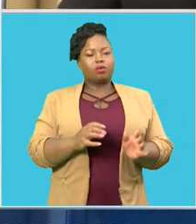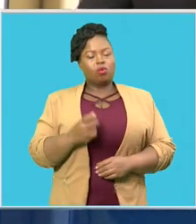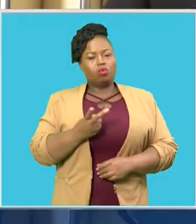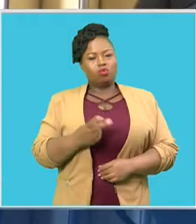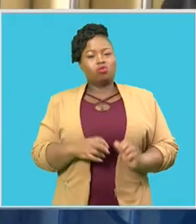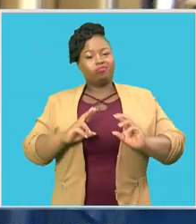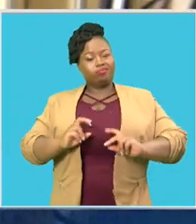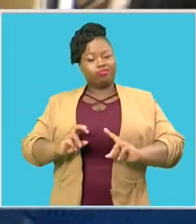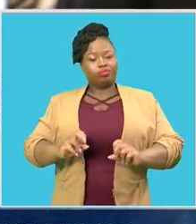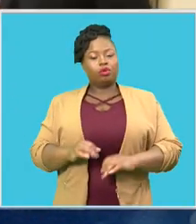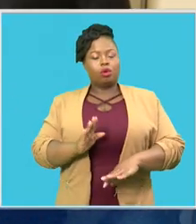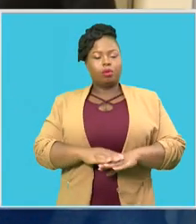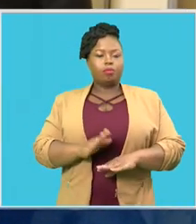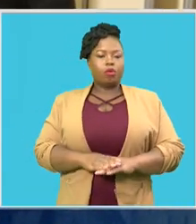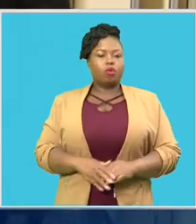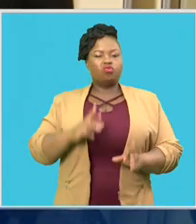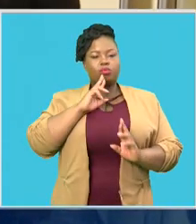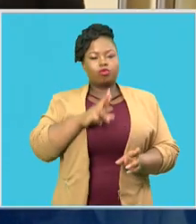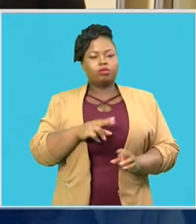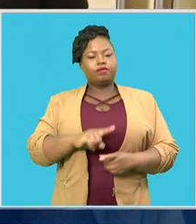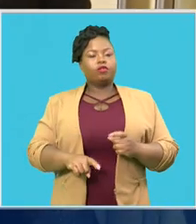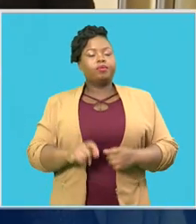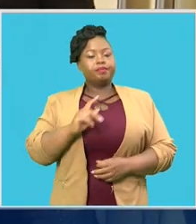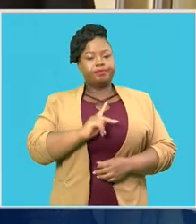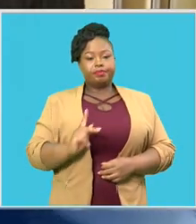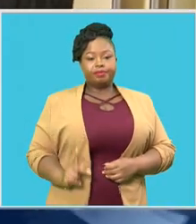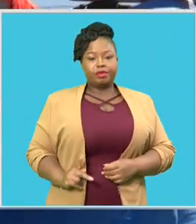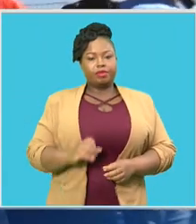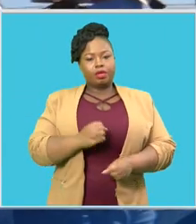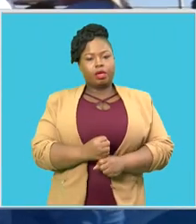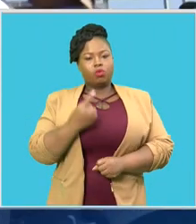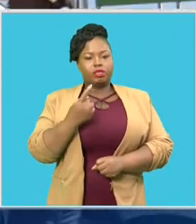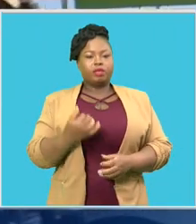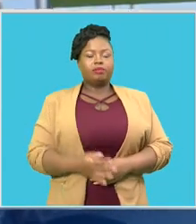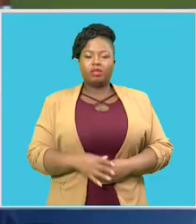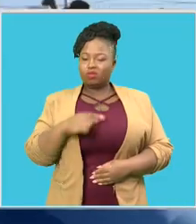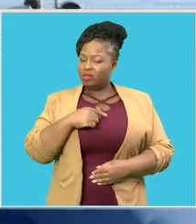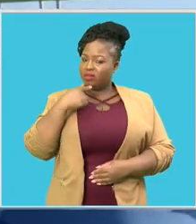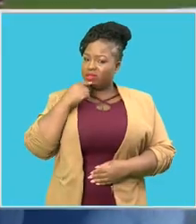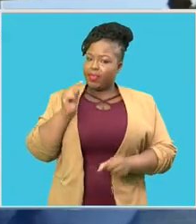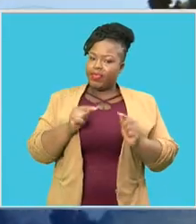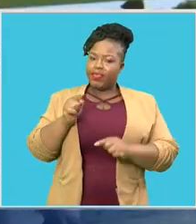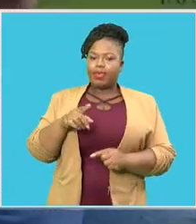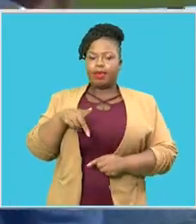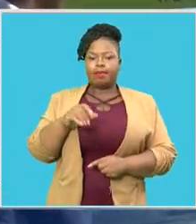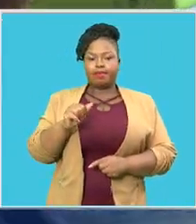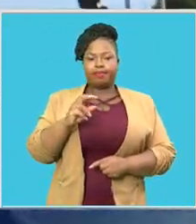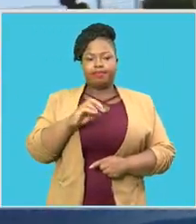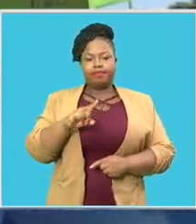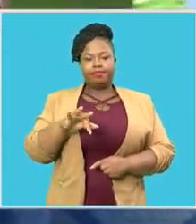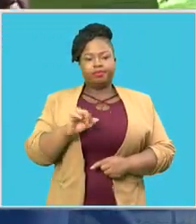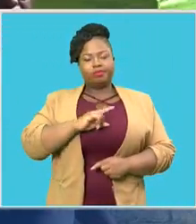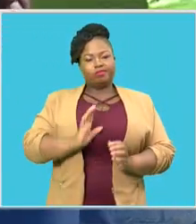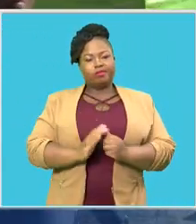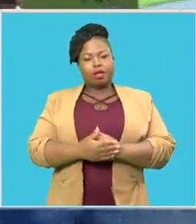yophenyo esazokhishwa uhulumeni wesifundazwe. Lokhu kulandela ukuthi leli qembu lisole uNdunankulu uPanyaza Lesufi